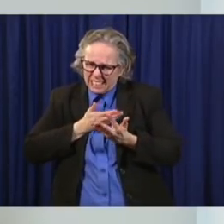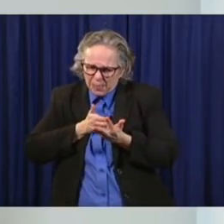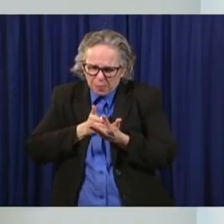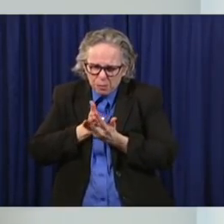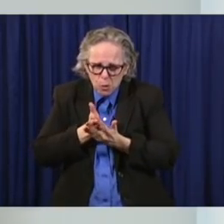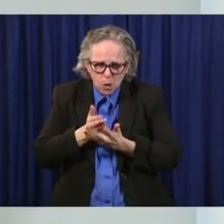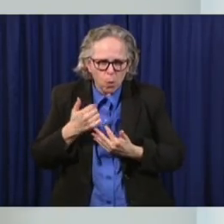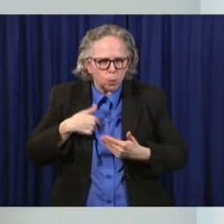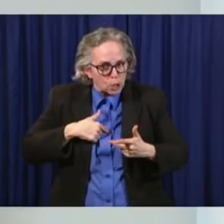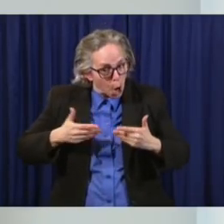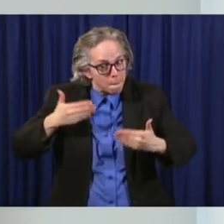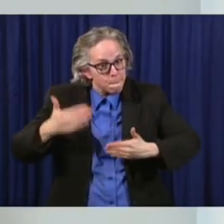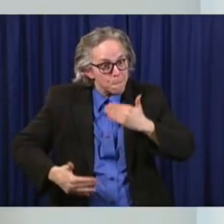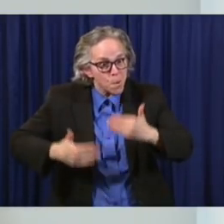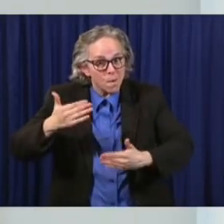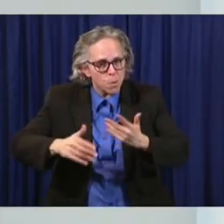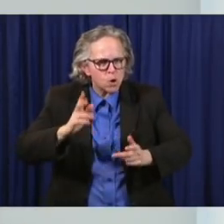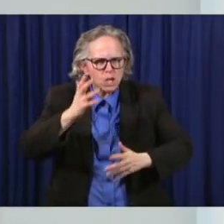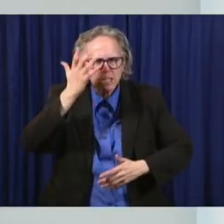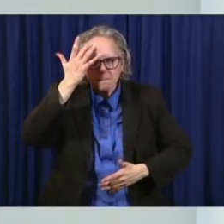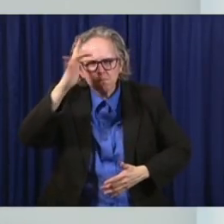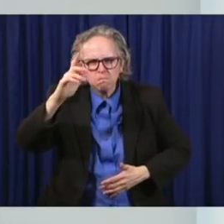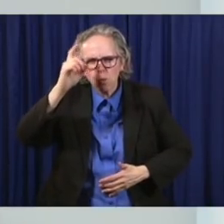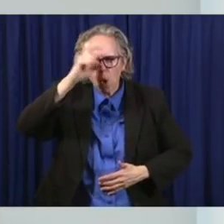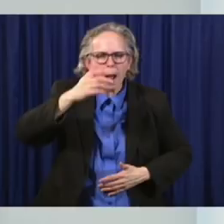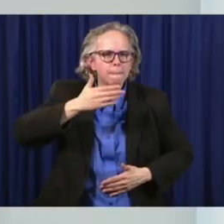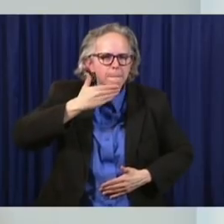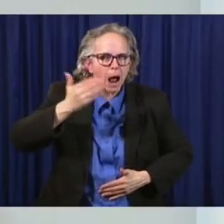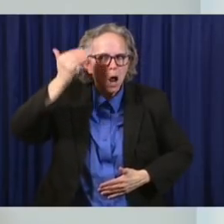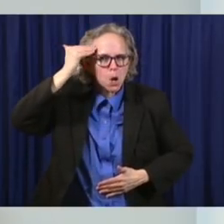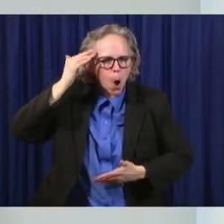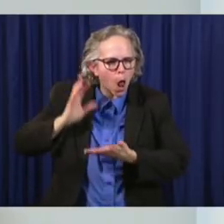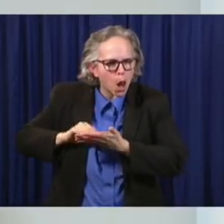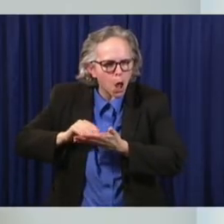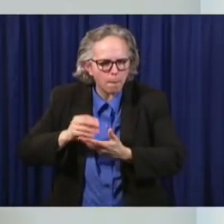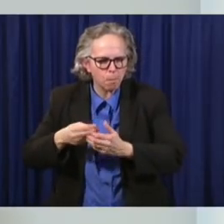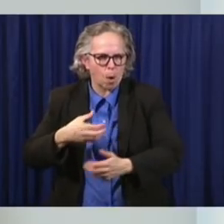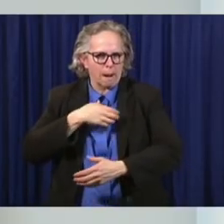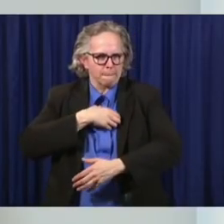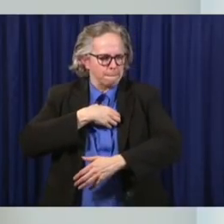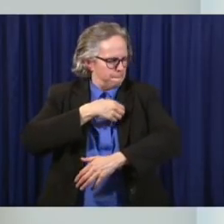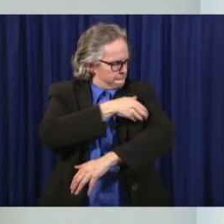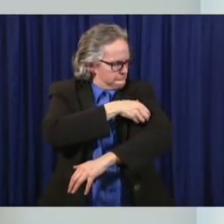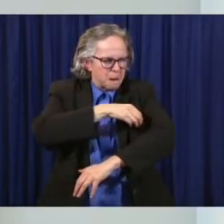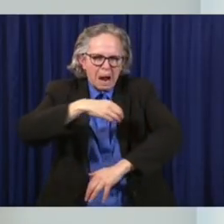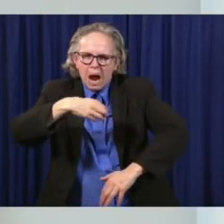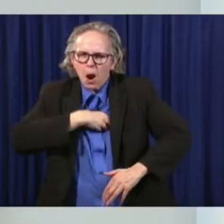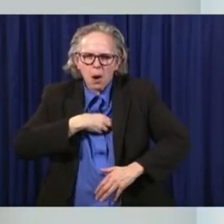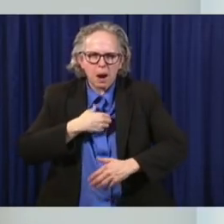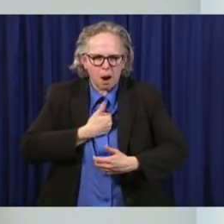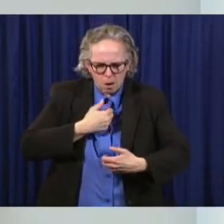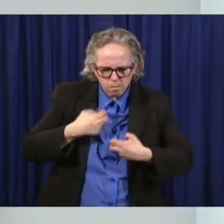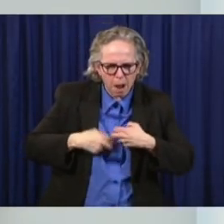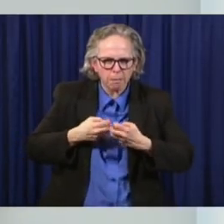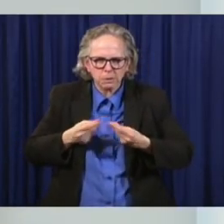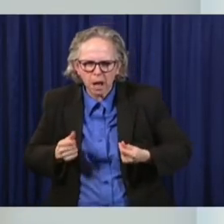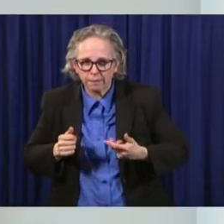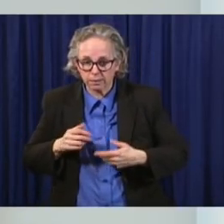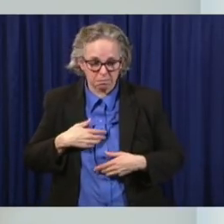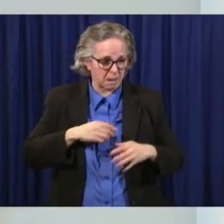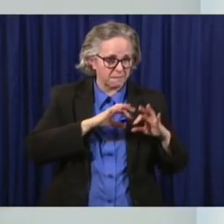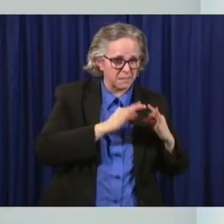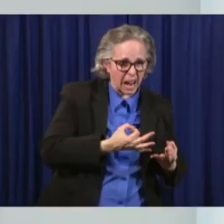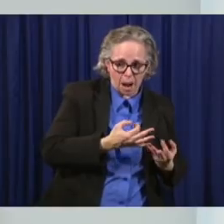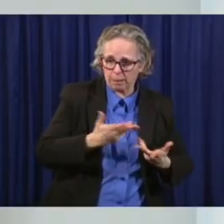We are better informed so that we are empowered to solve these problems in our own lives, in our families, and in our communities.